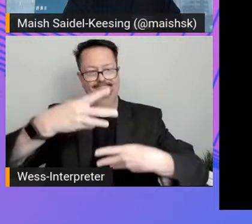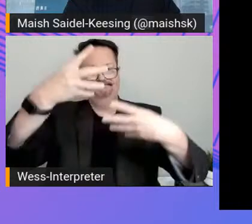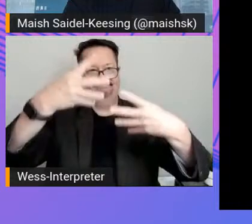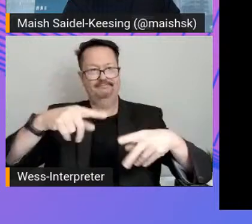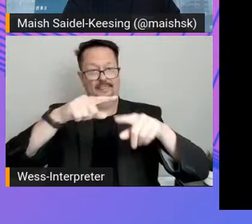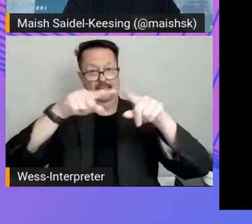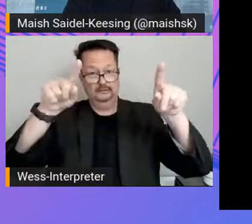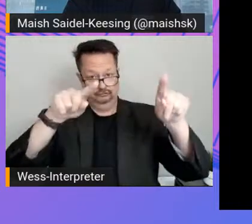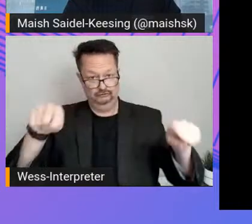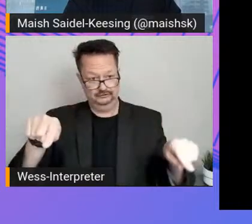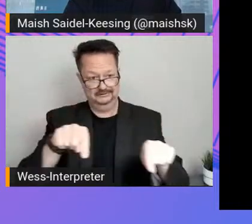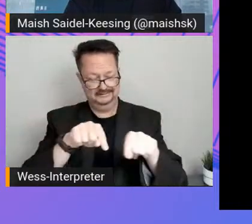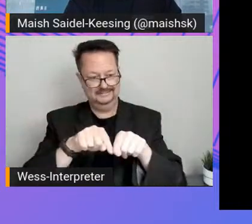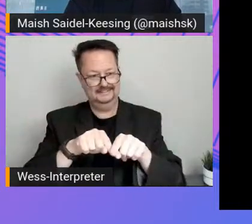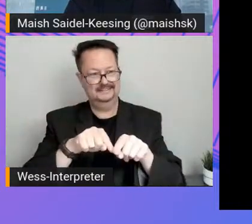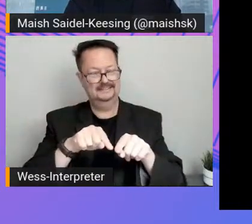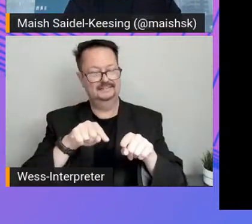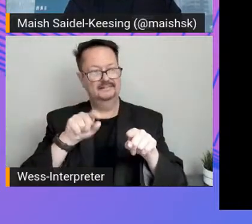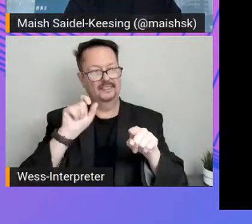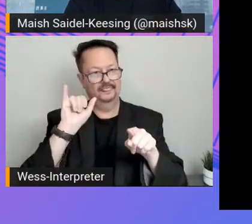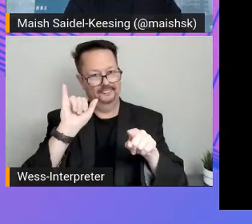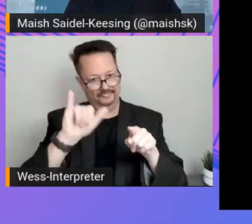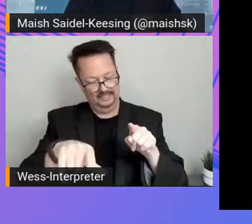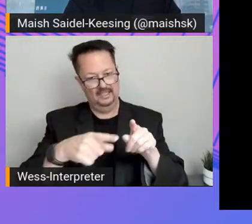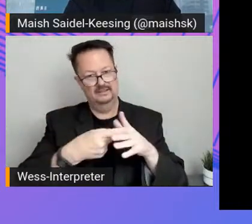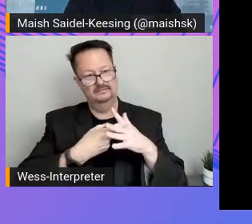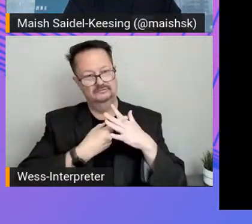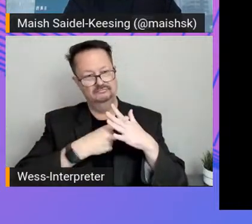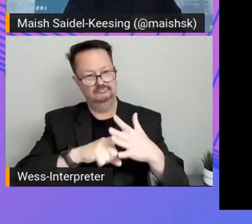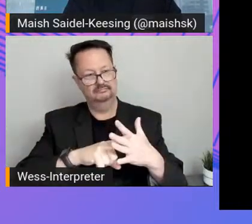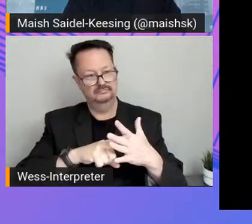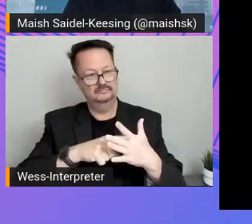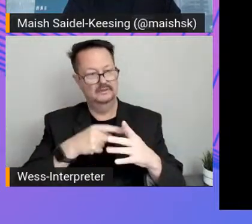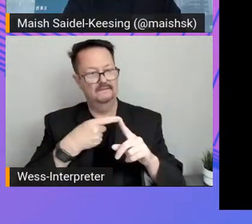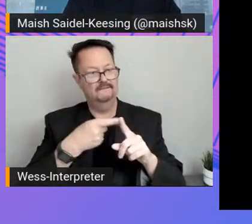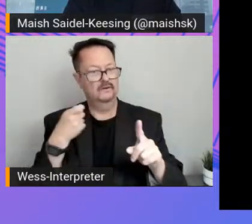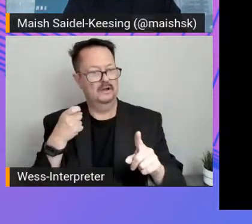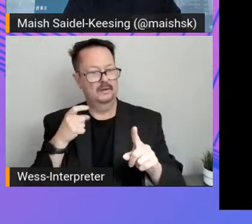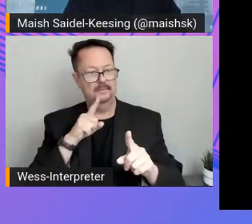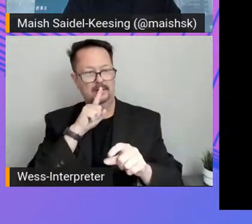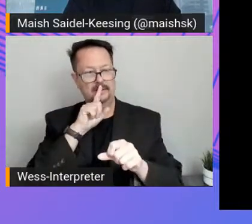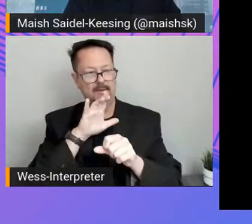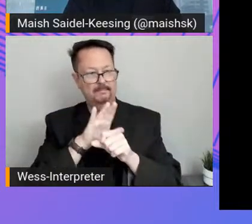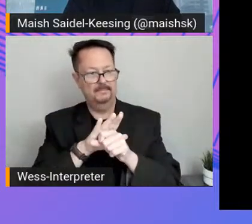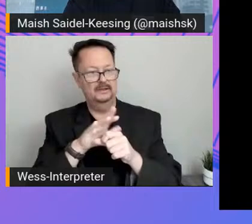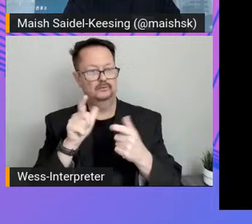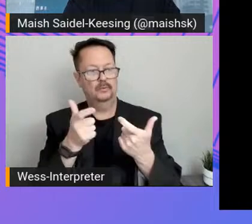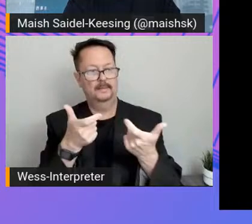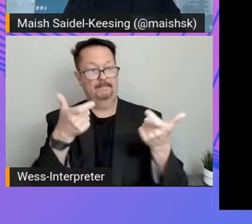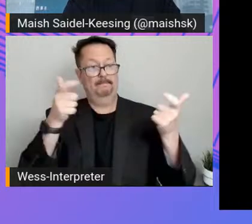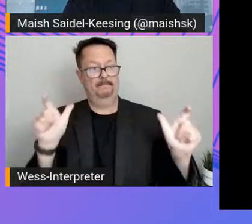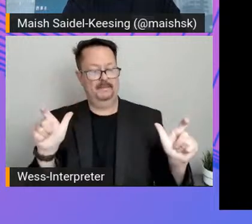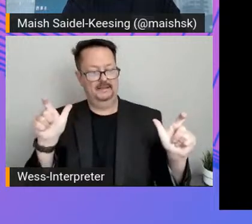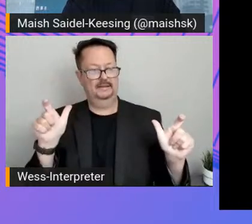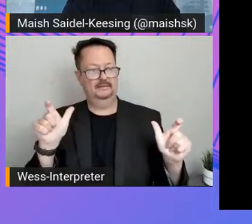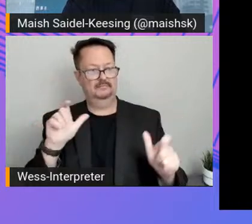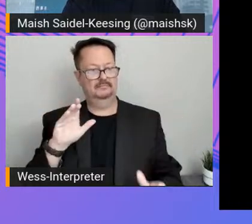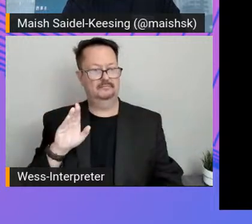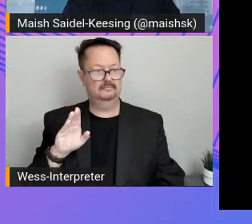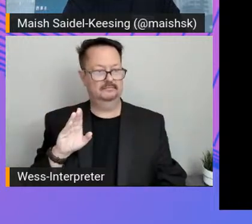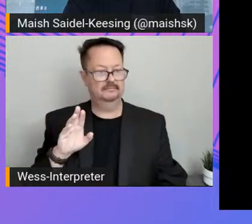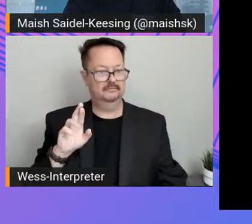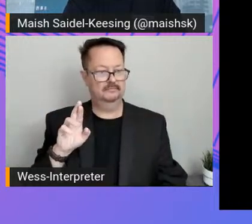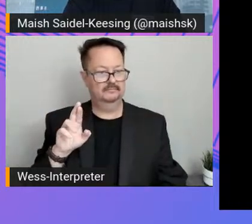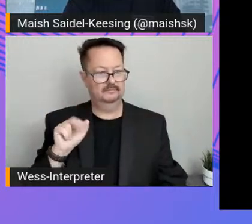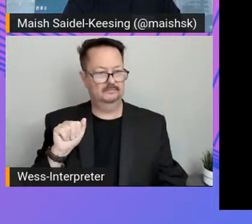that screen is triggered from a commit to the main branch. And so the promotion between